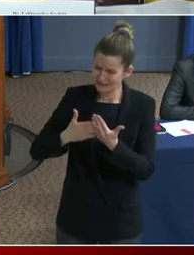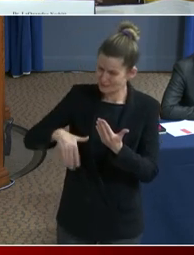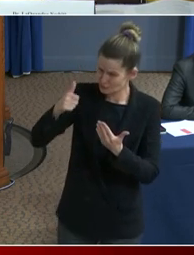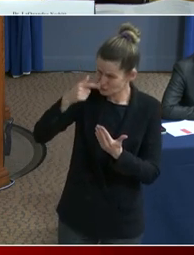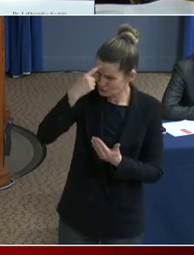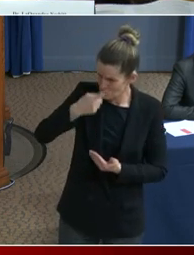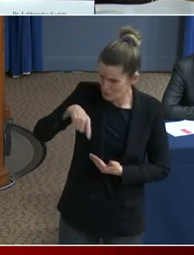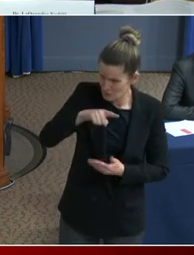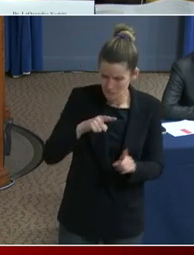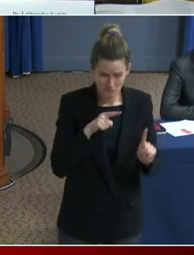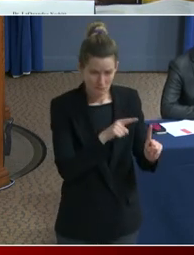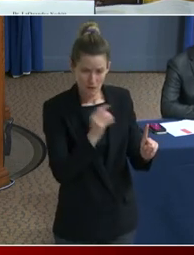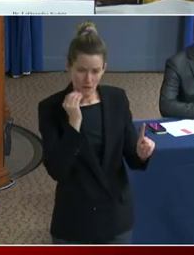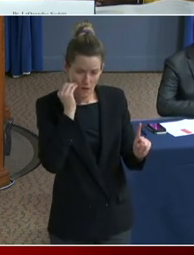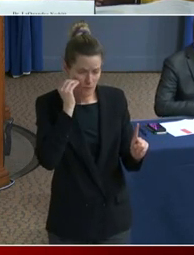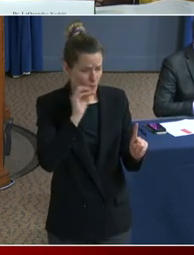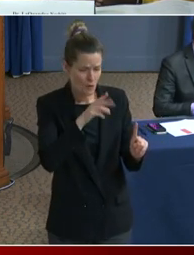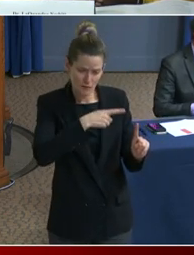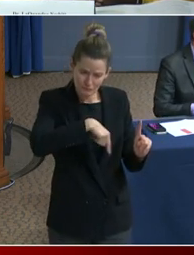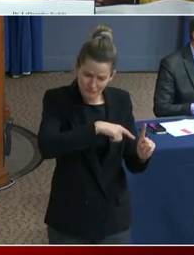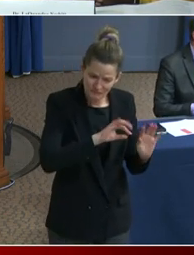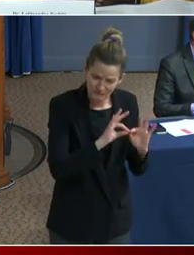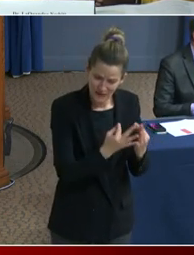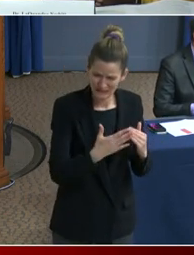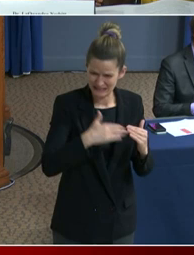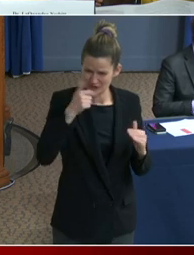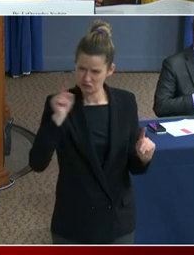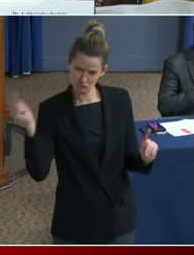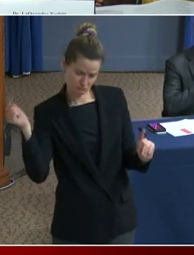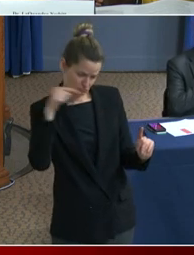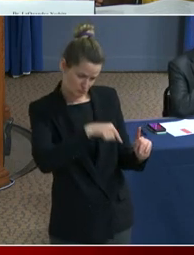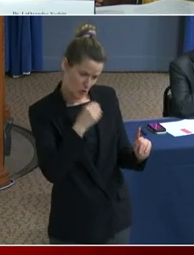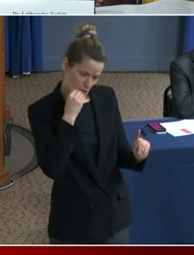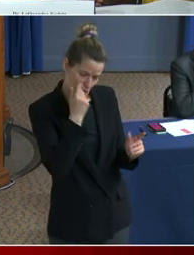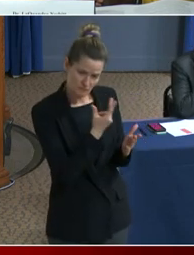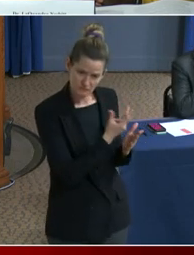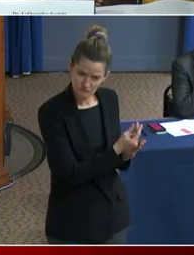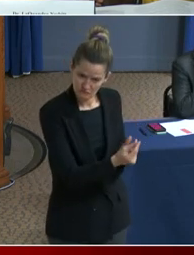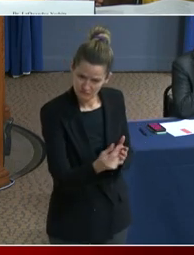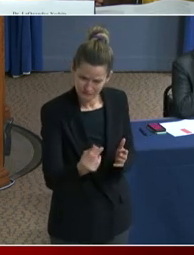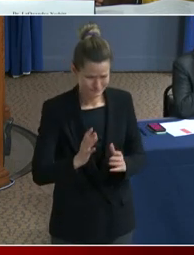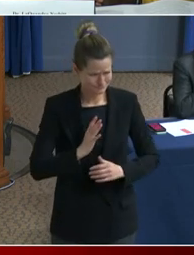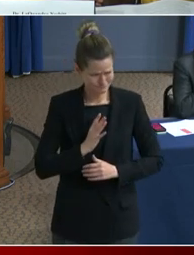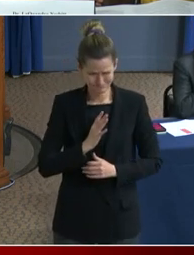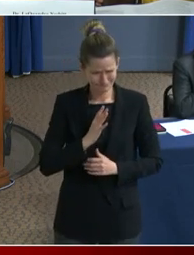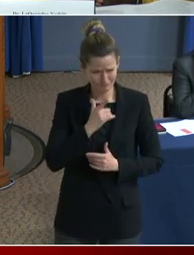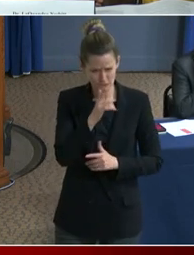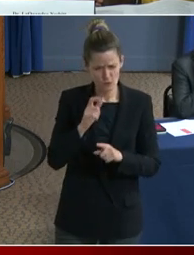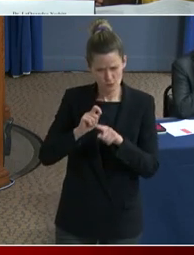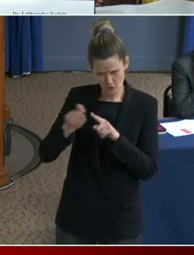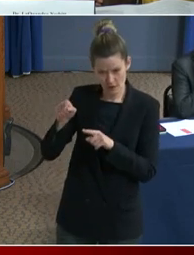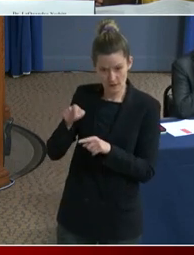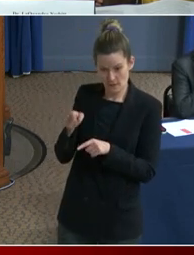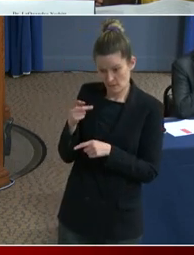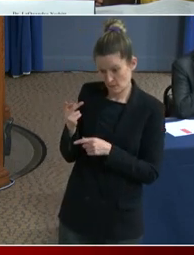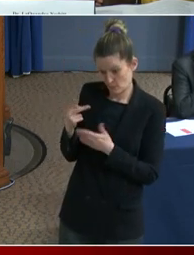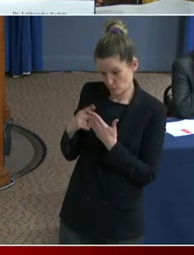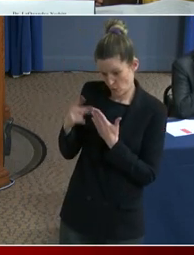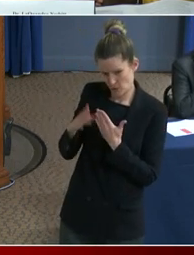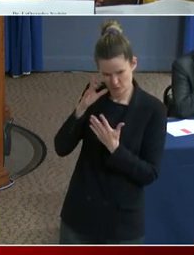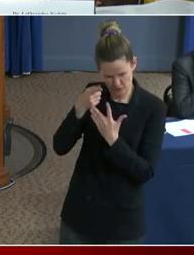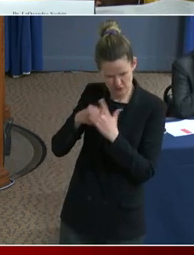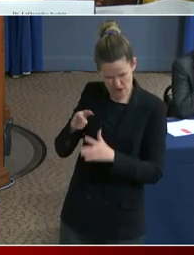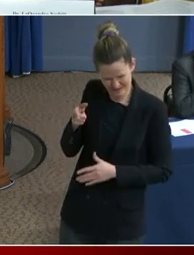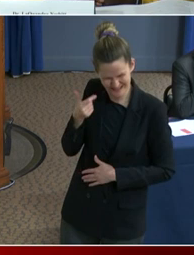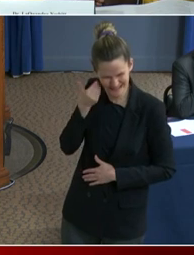as a caregiver. Any of those things make you eligible for this program. On Monday, December 6th, we are proud to say that we will be